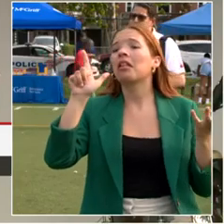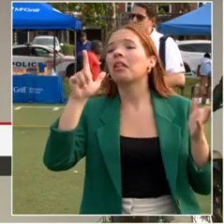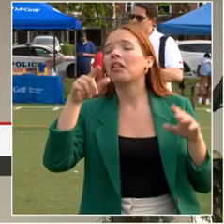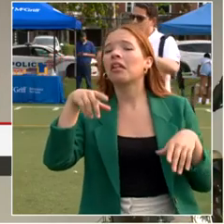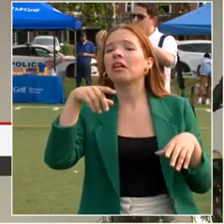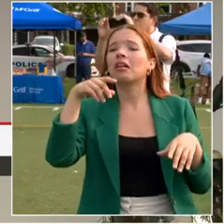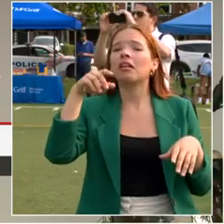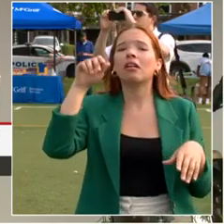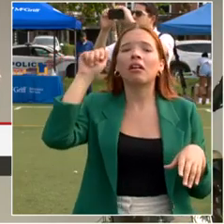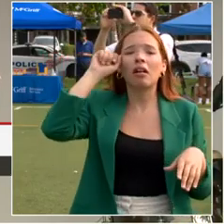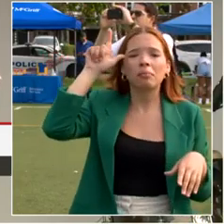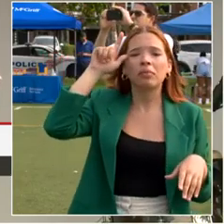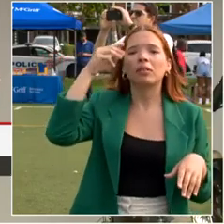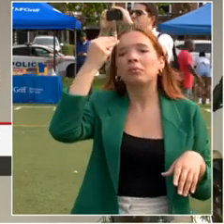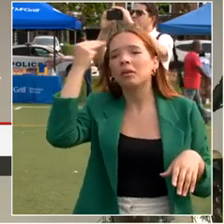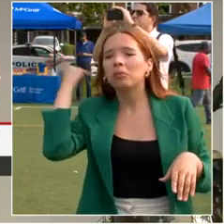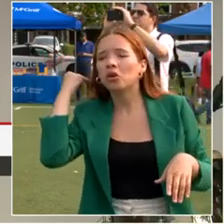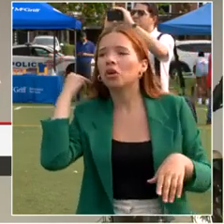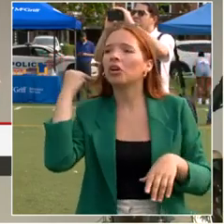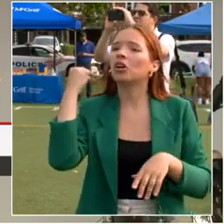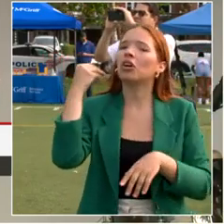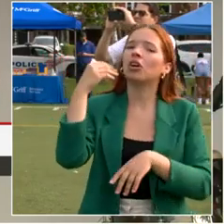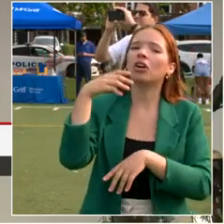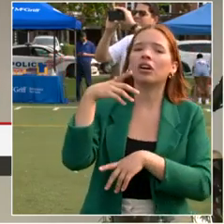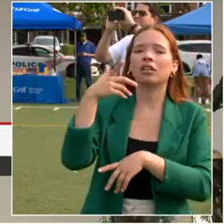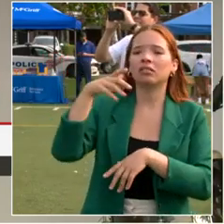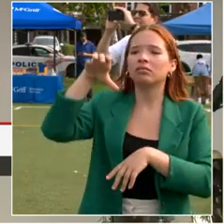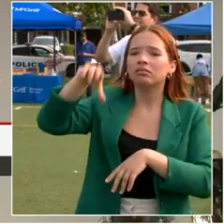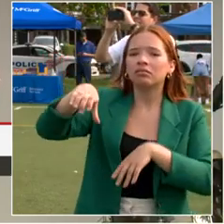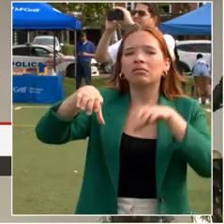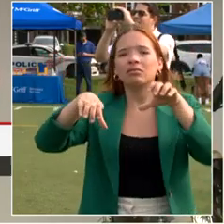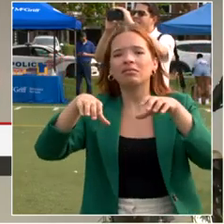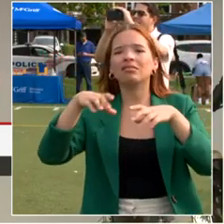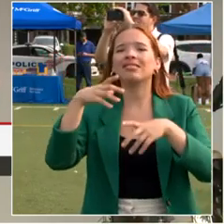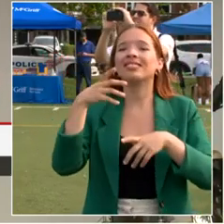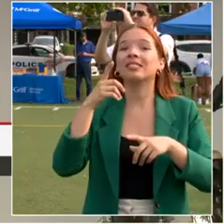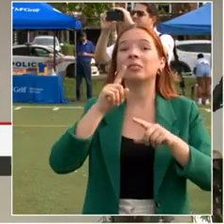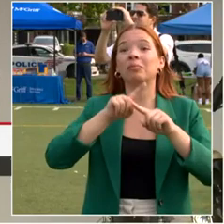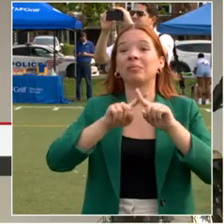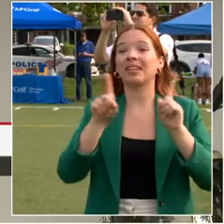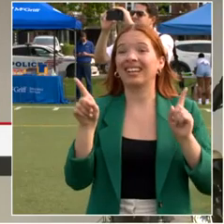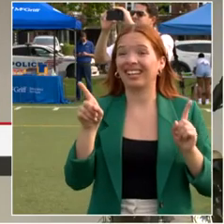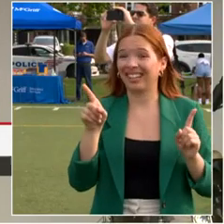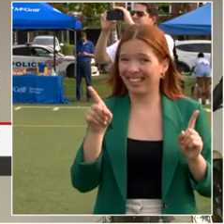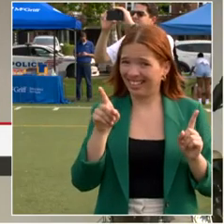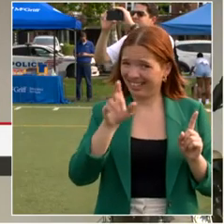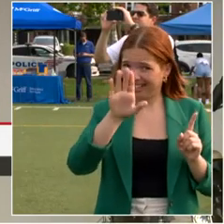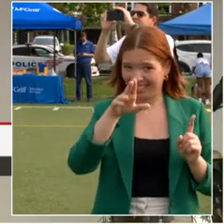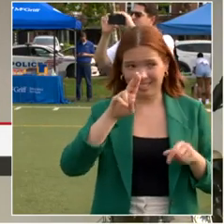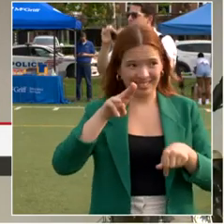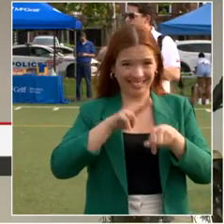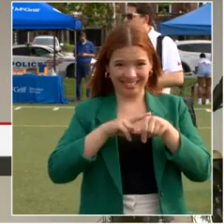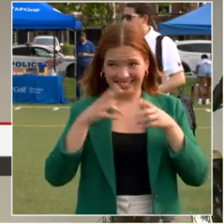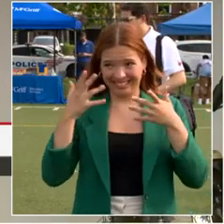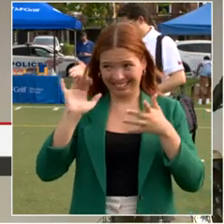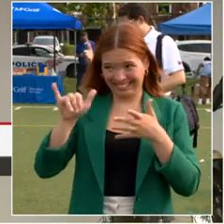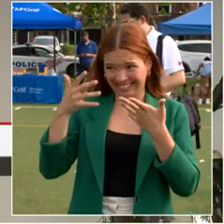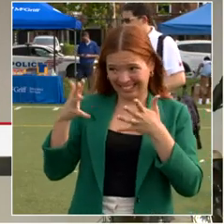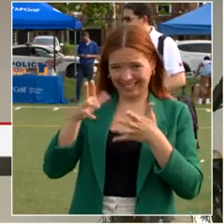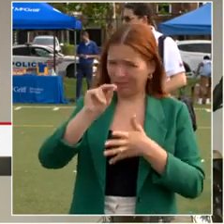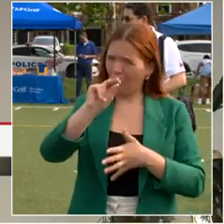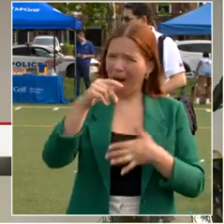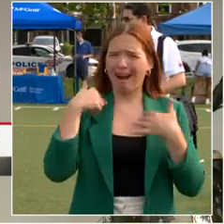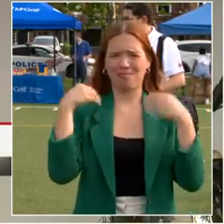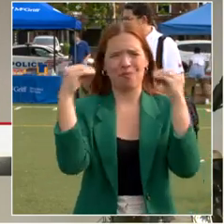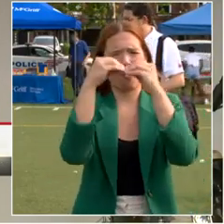like the Rosedale Rec Center. These are areas frequently visited by the citizens of the district. These are parks where people come to enjoy themselves